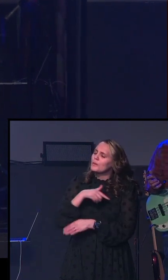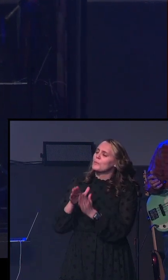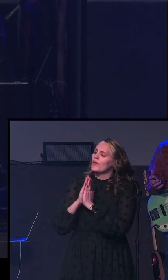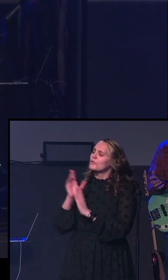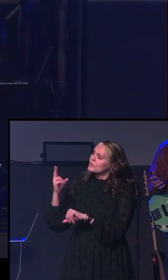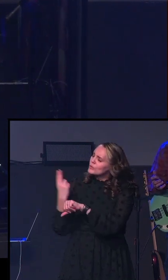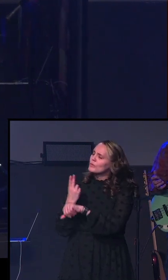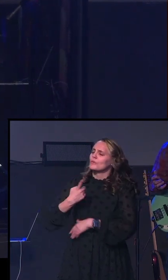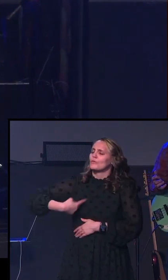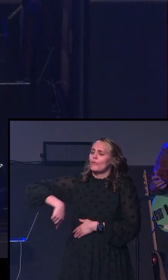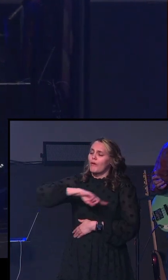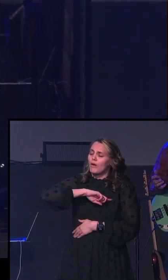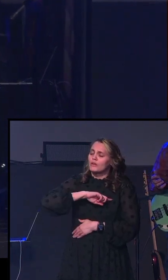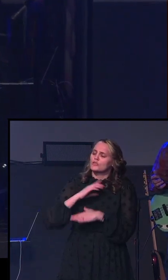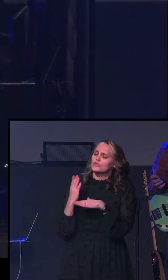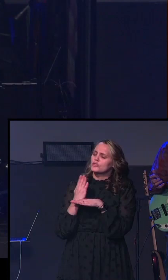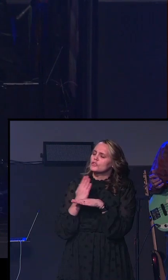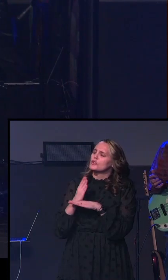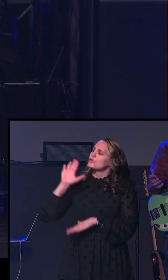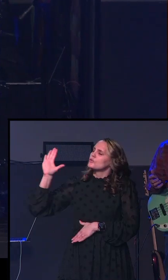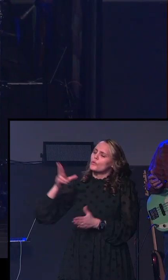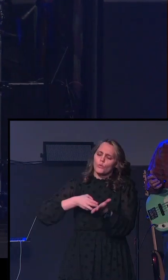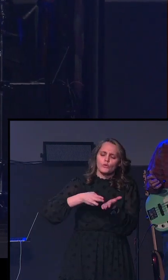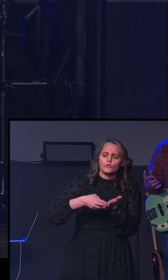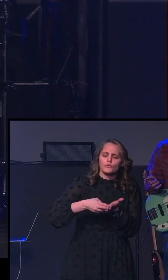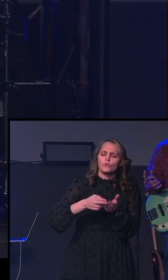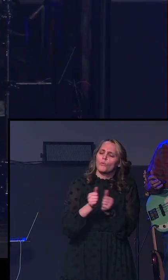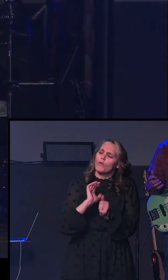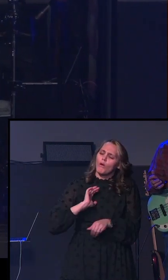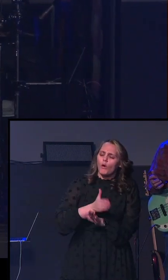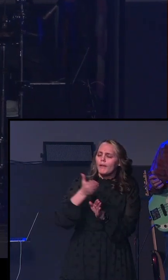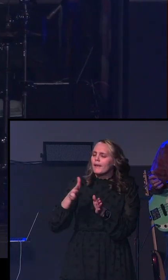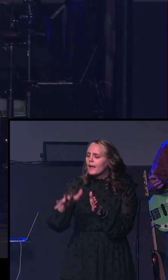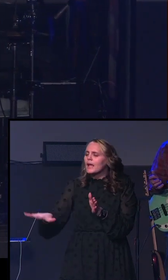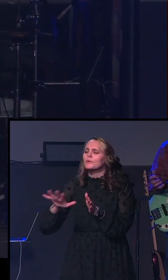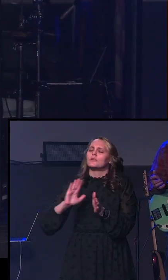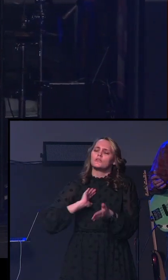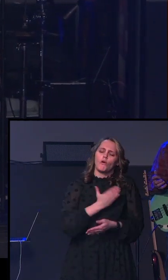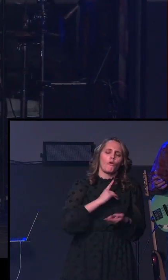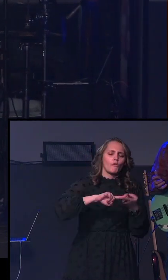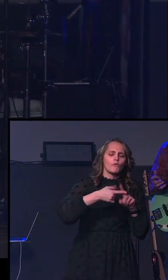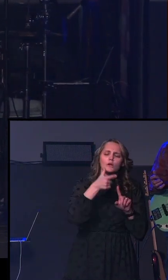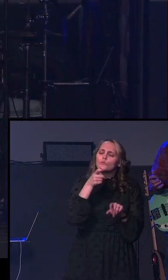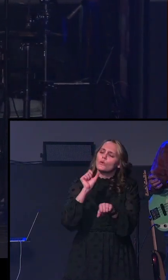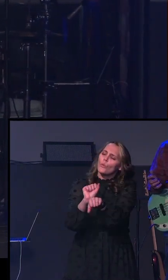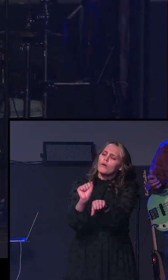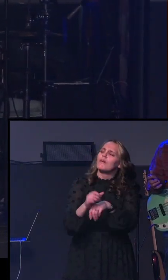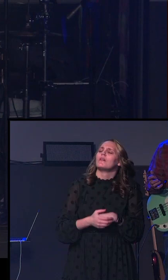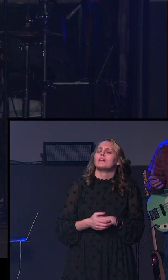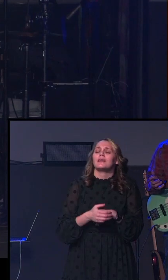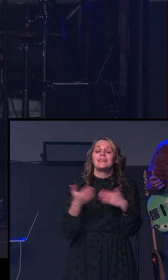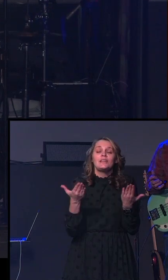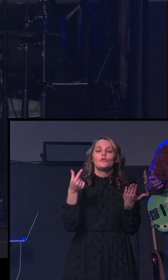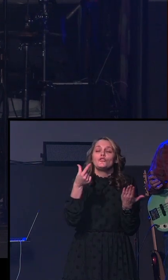us to share your truth to our neighbors, to our friends in our workplace, to Grand